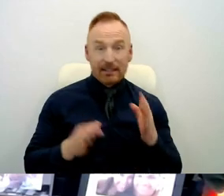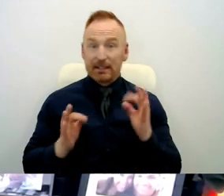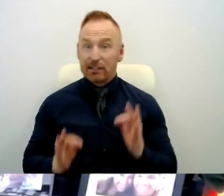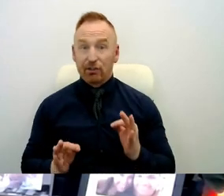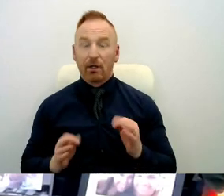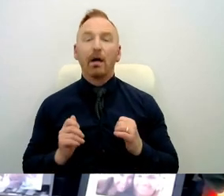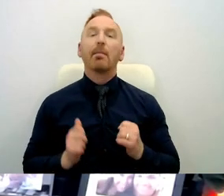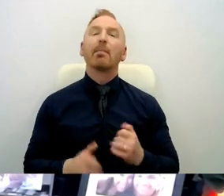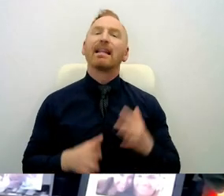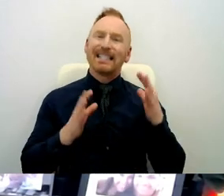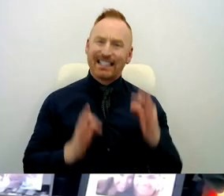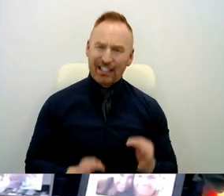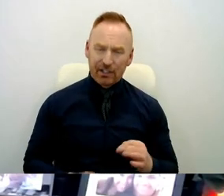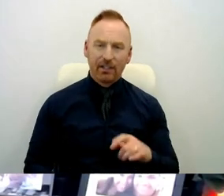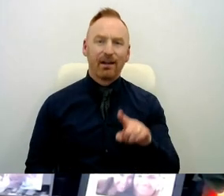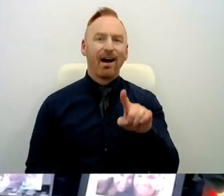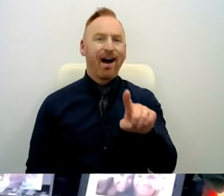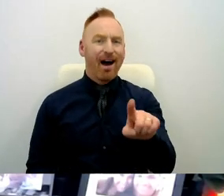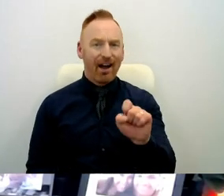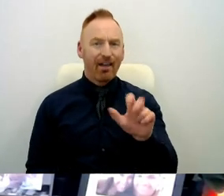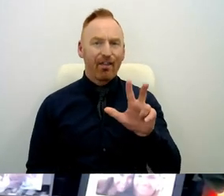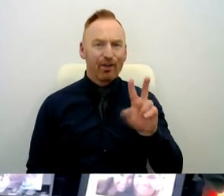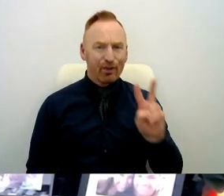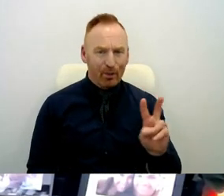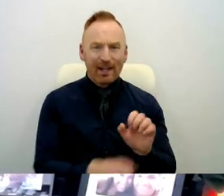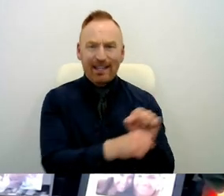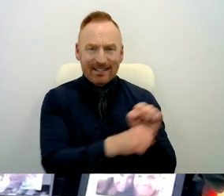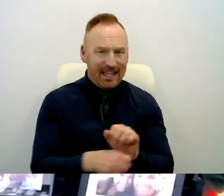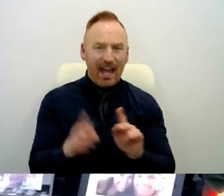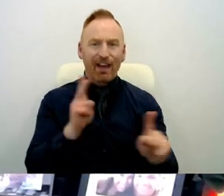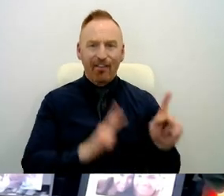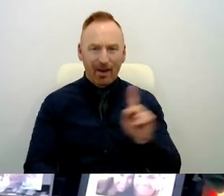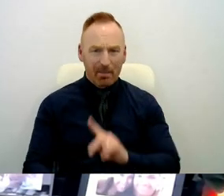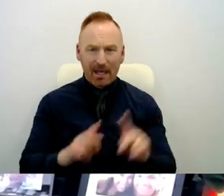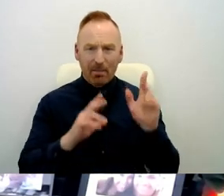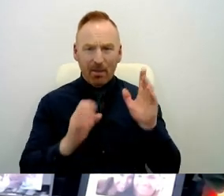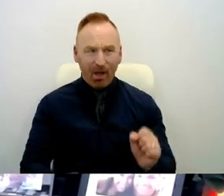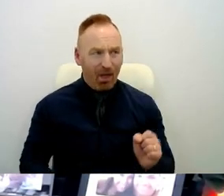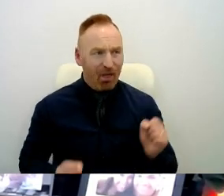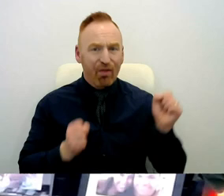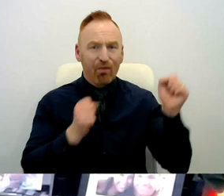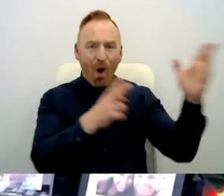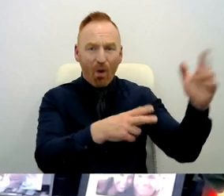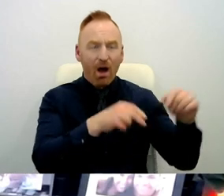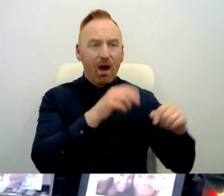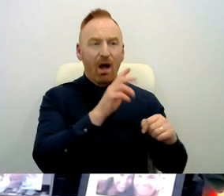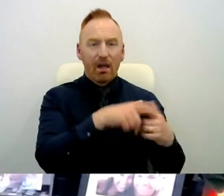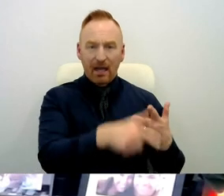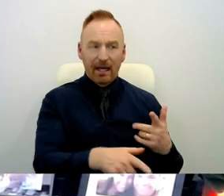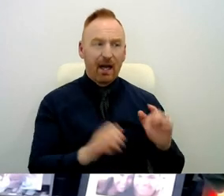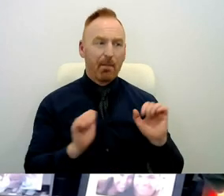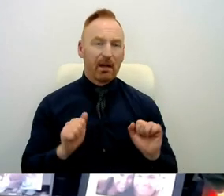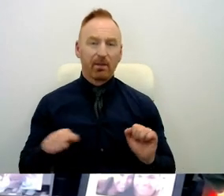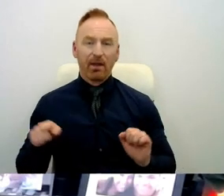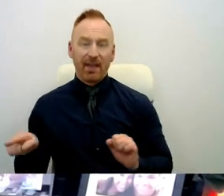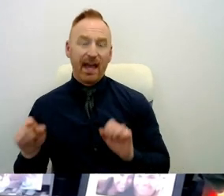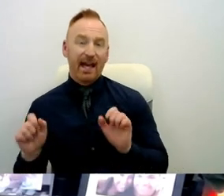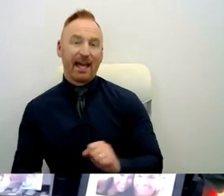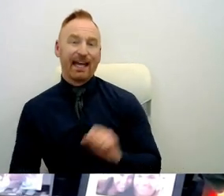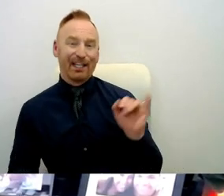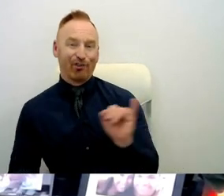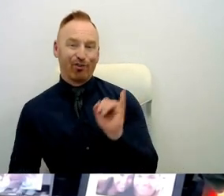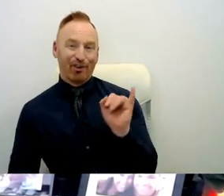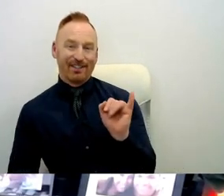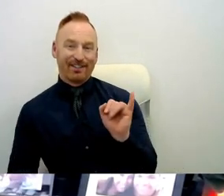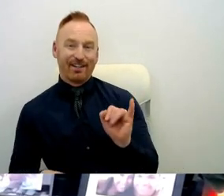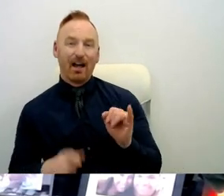decision, the decision to throw those 132 enslaved persons overboard was so that they could make an insurance claim for the